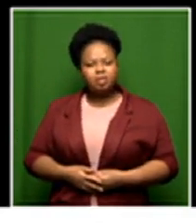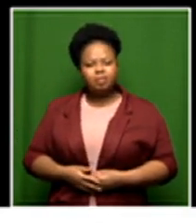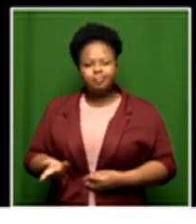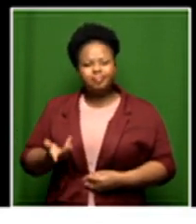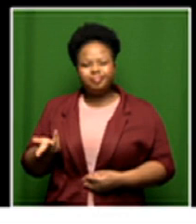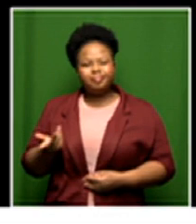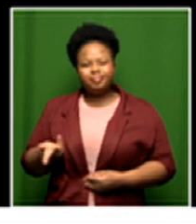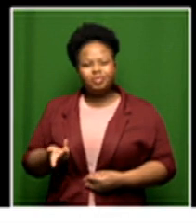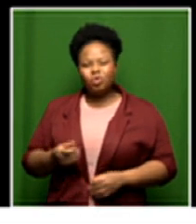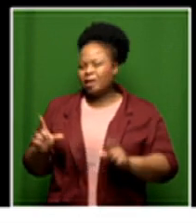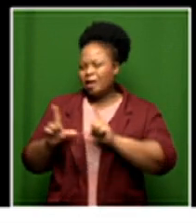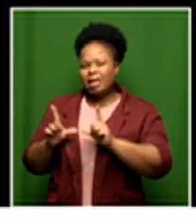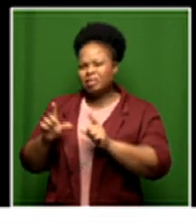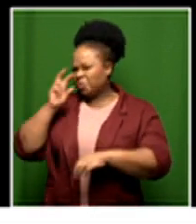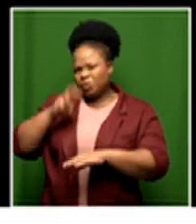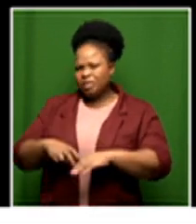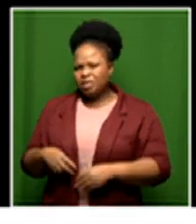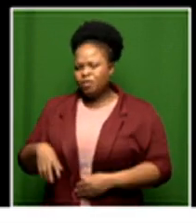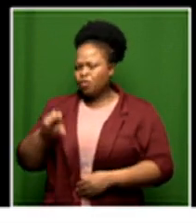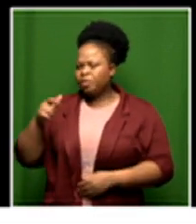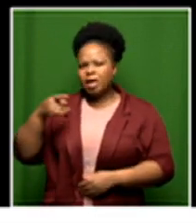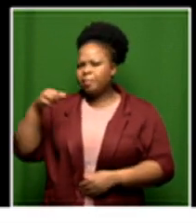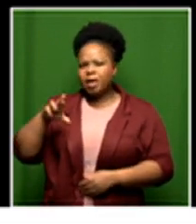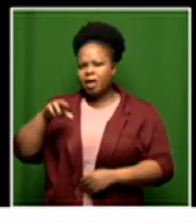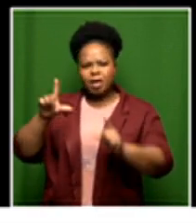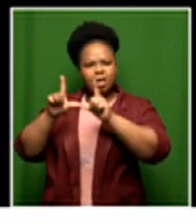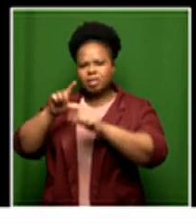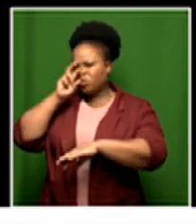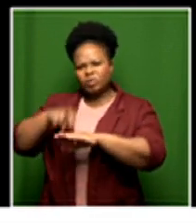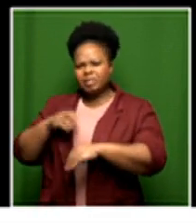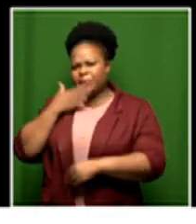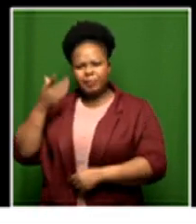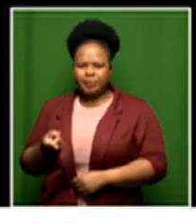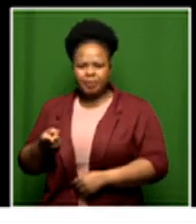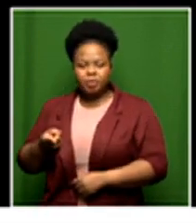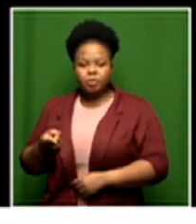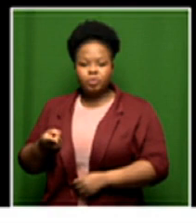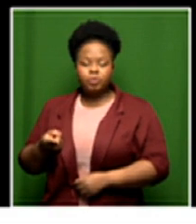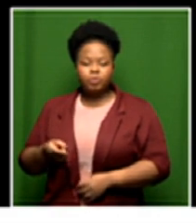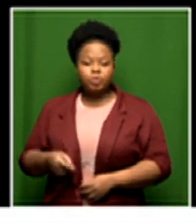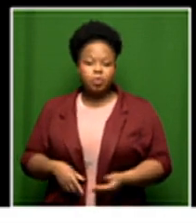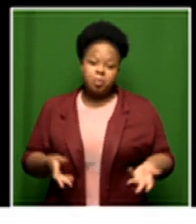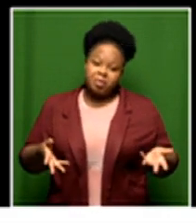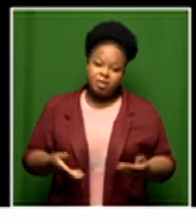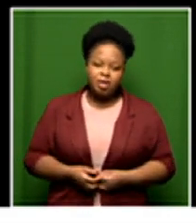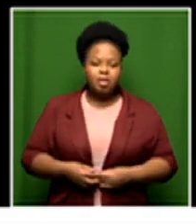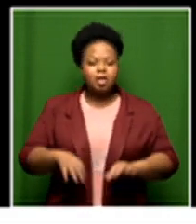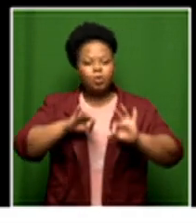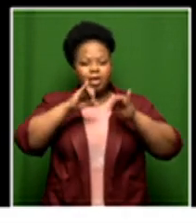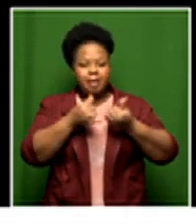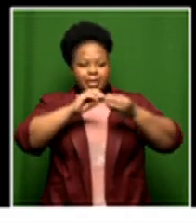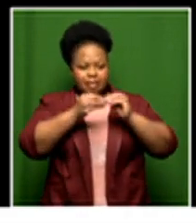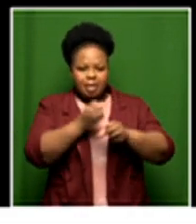a license or anything from SAPRA. So here, the manufacturers and the